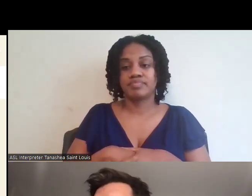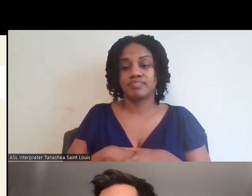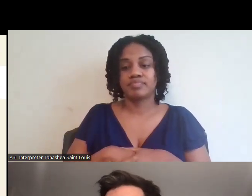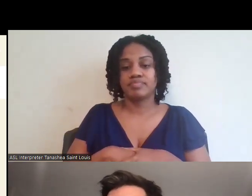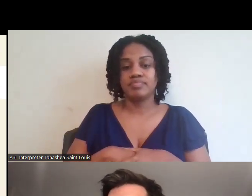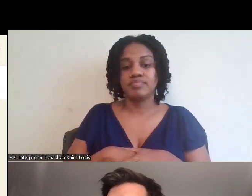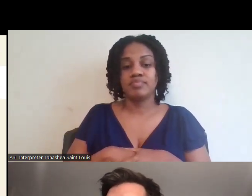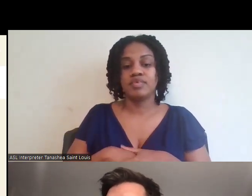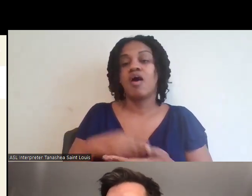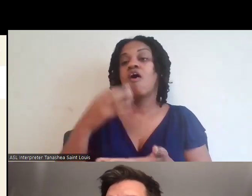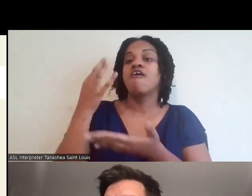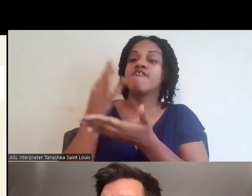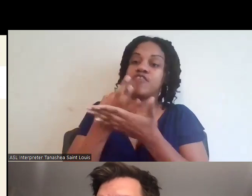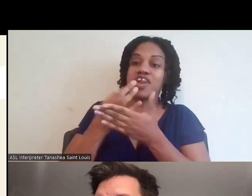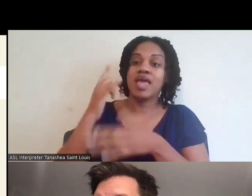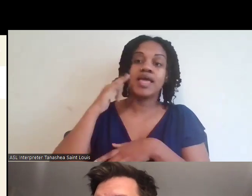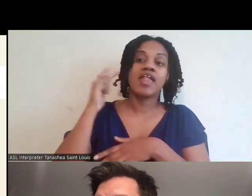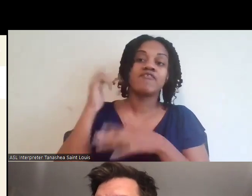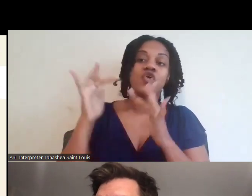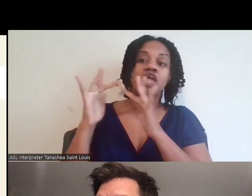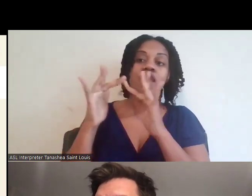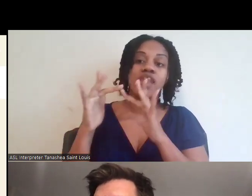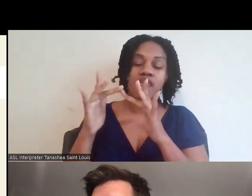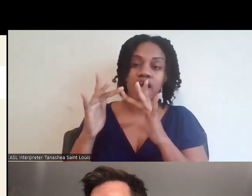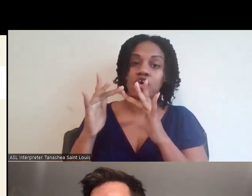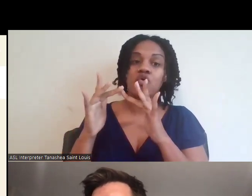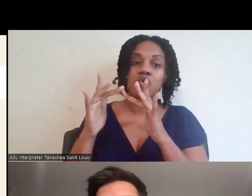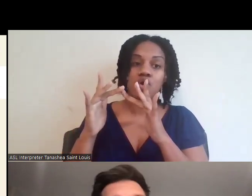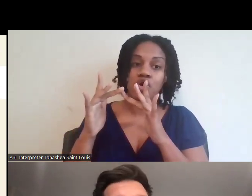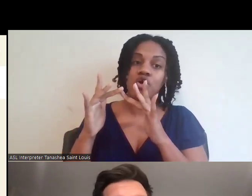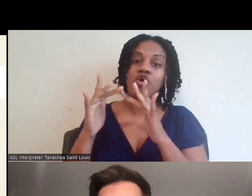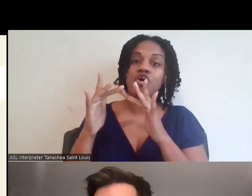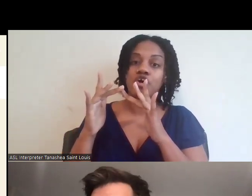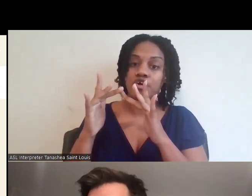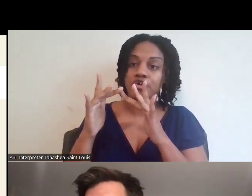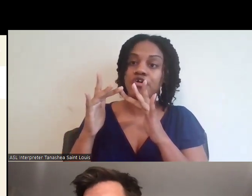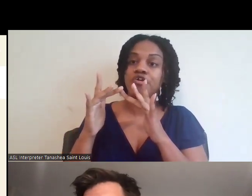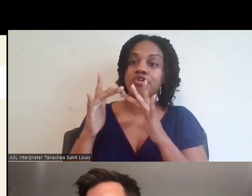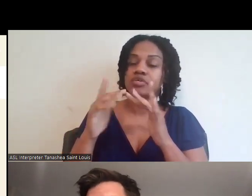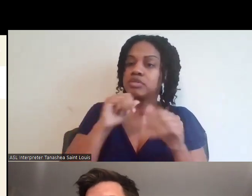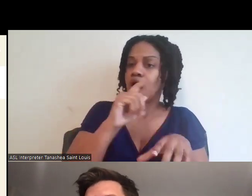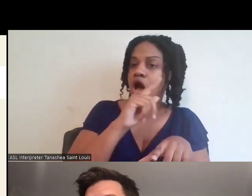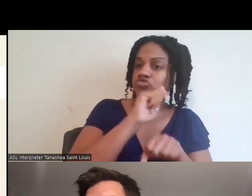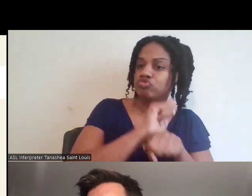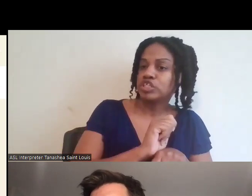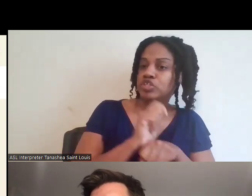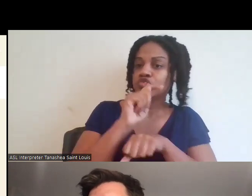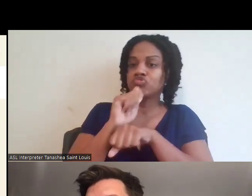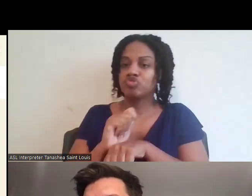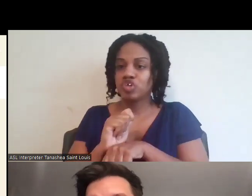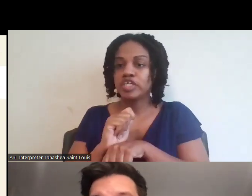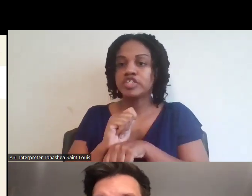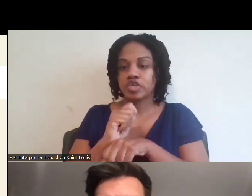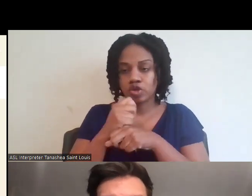And in funding, the California network leverages sustainable funding from traditional and non-traditional sources to meet